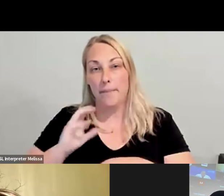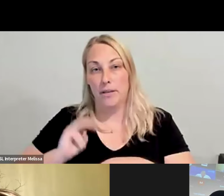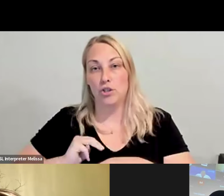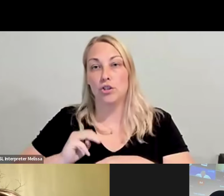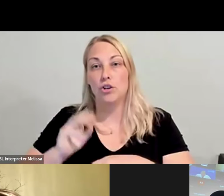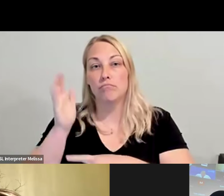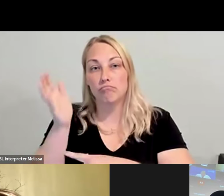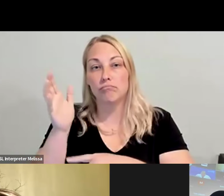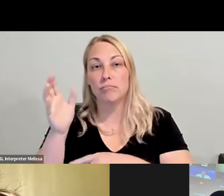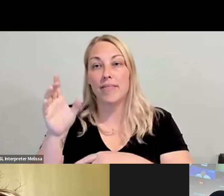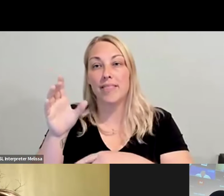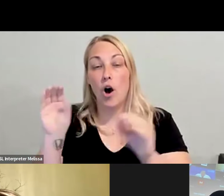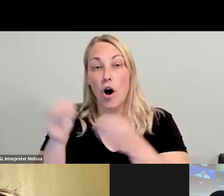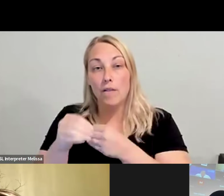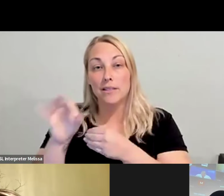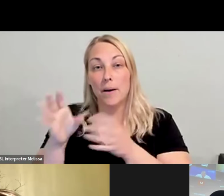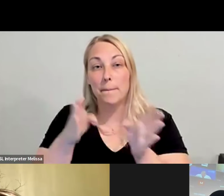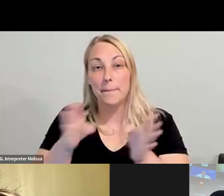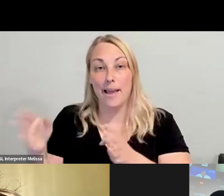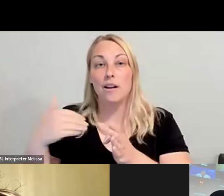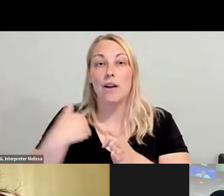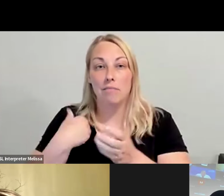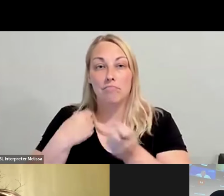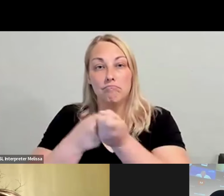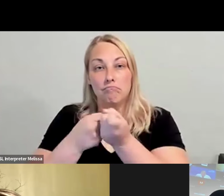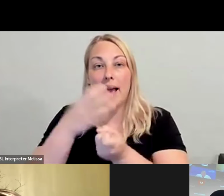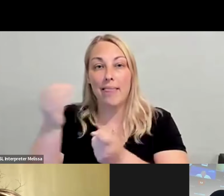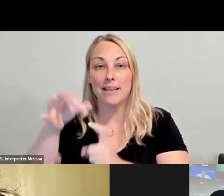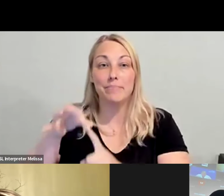issued a report supporting both the special exception and the